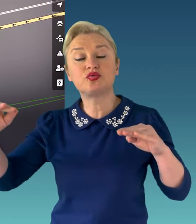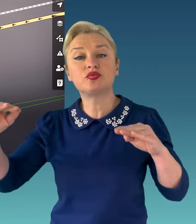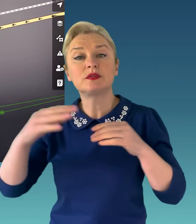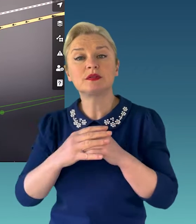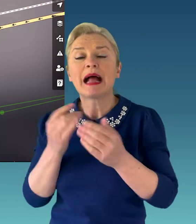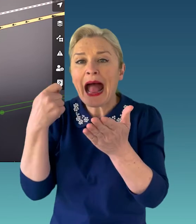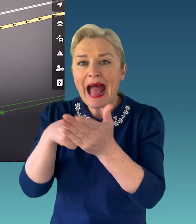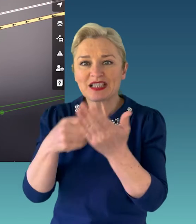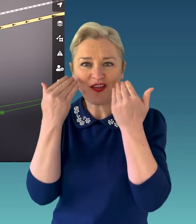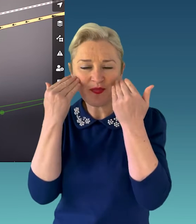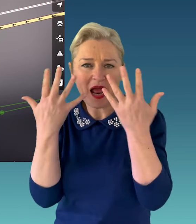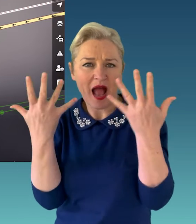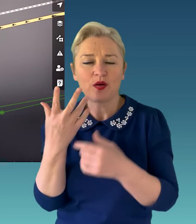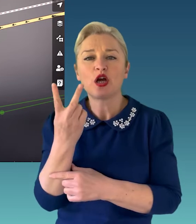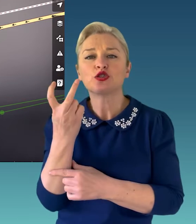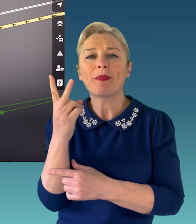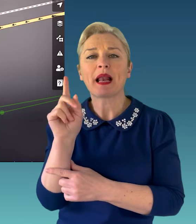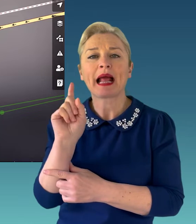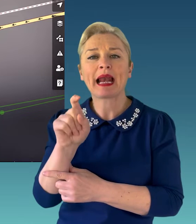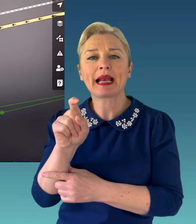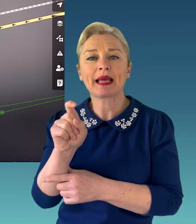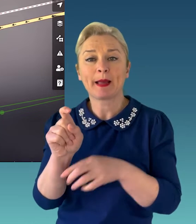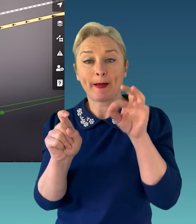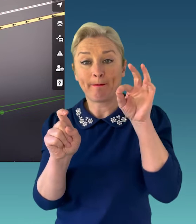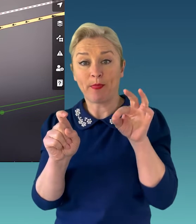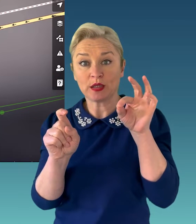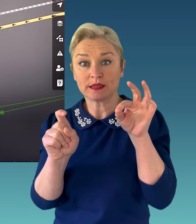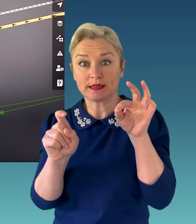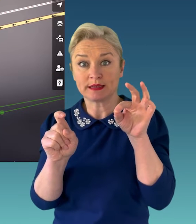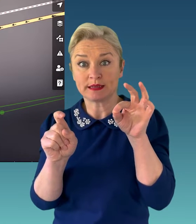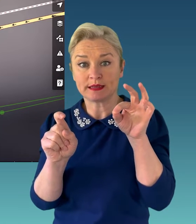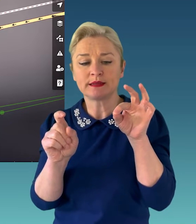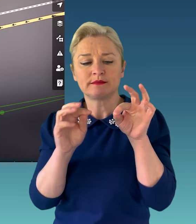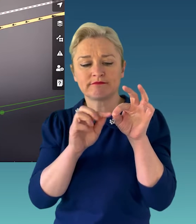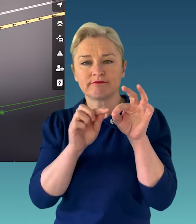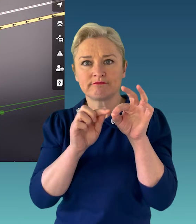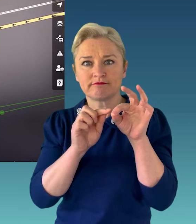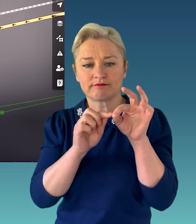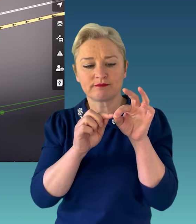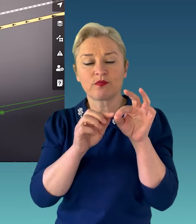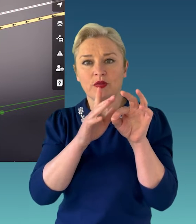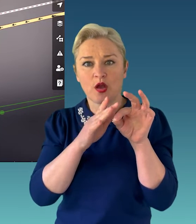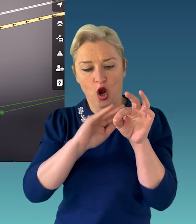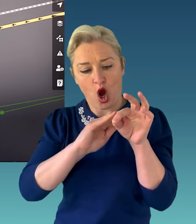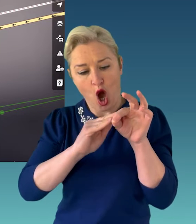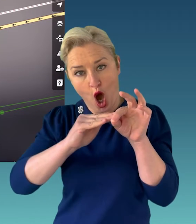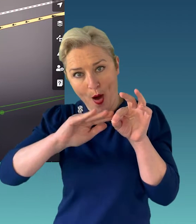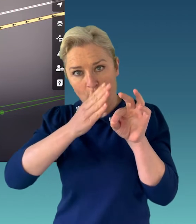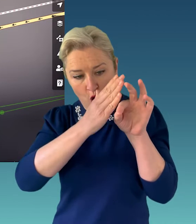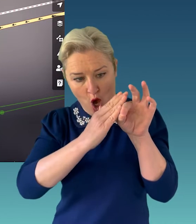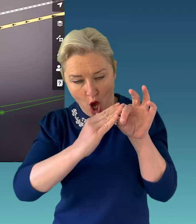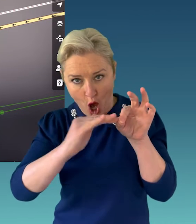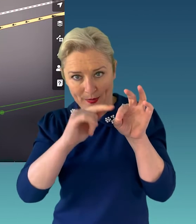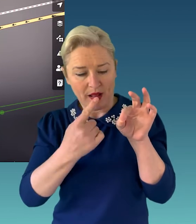To add this information, we just double click and put a point here on the street crossing line where the curb is located, close to where the pavement